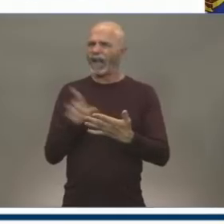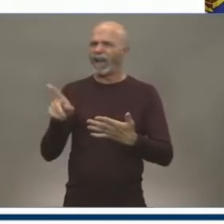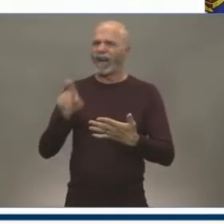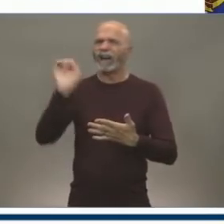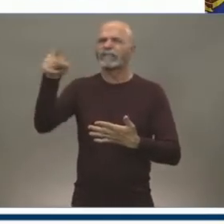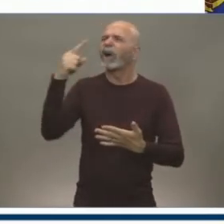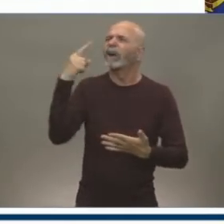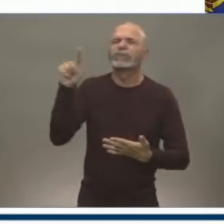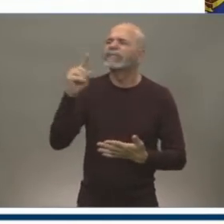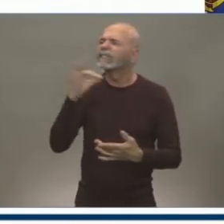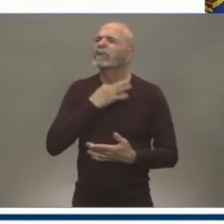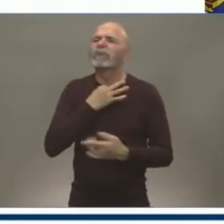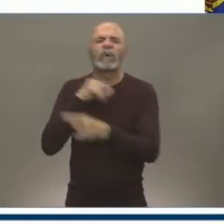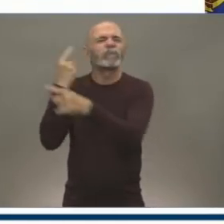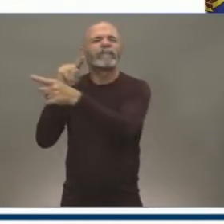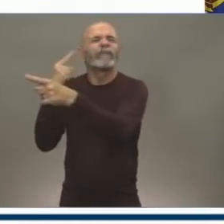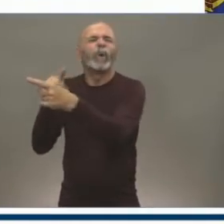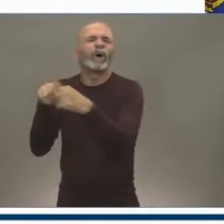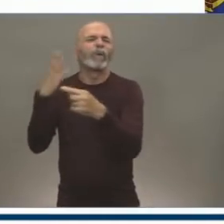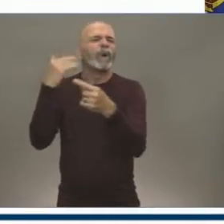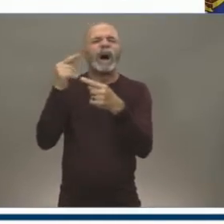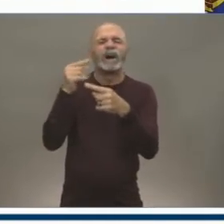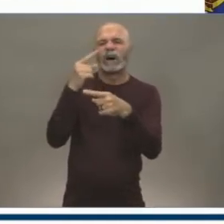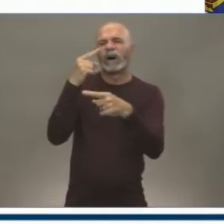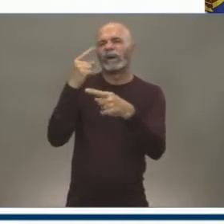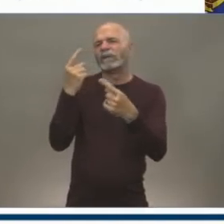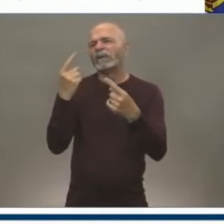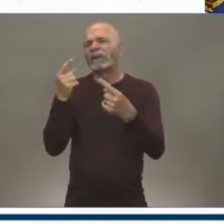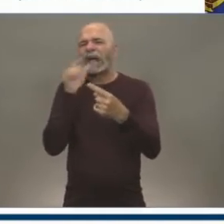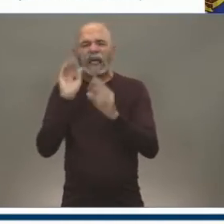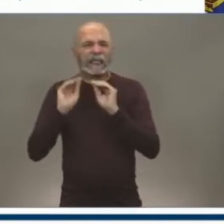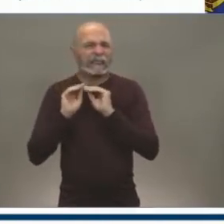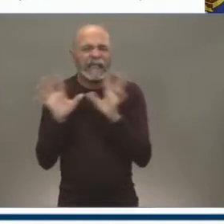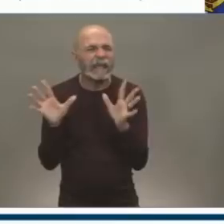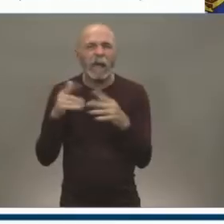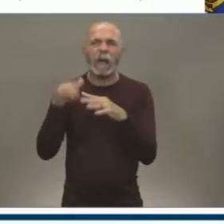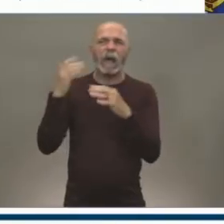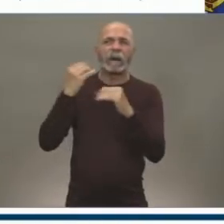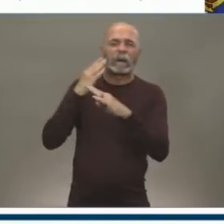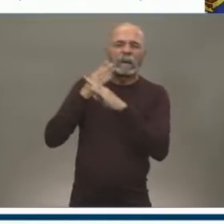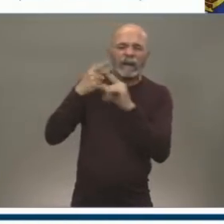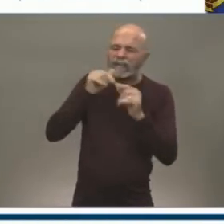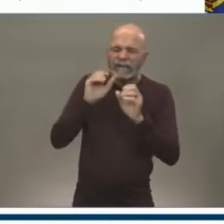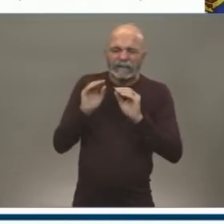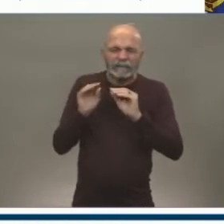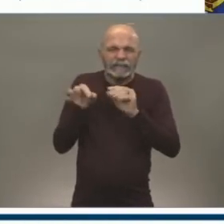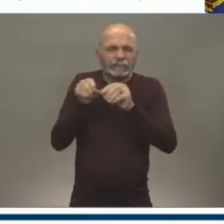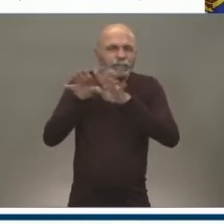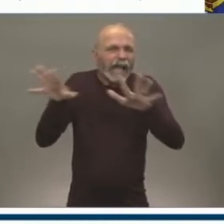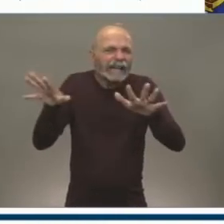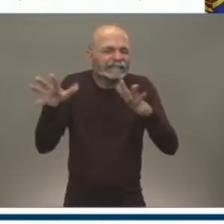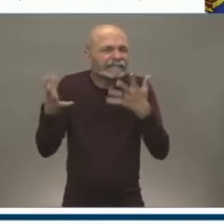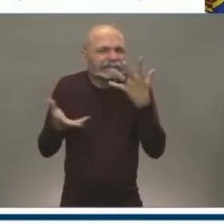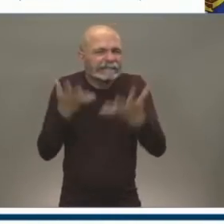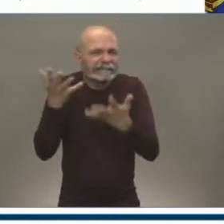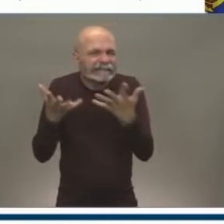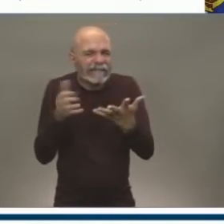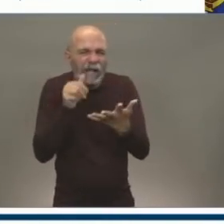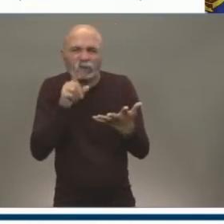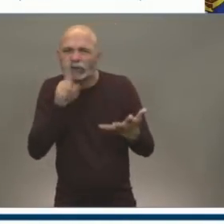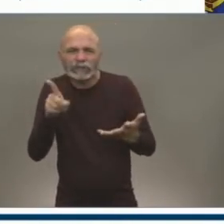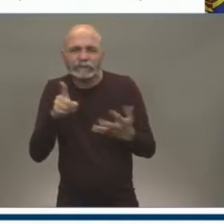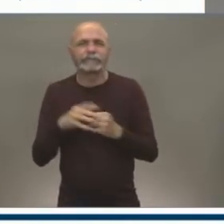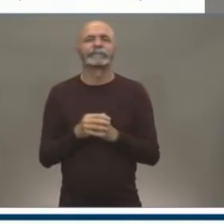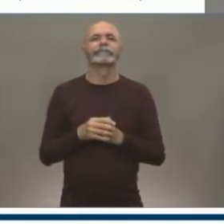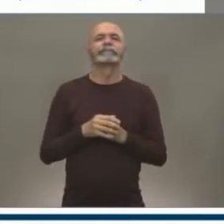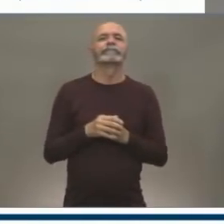why the messaging has been scattered, and if there's a plan to centralize it to a specific social media account in the future.